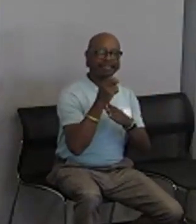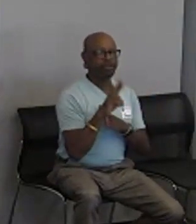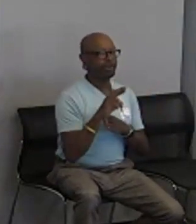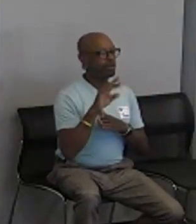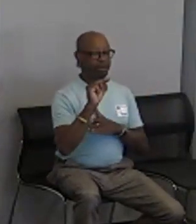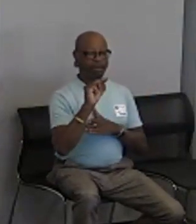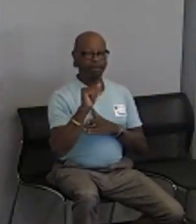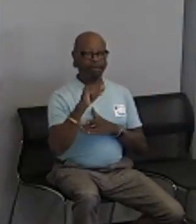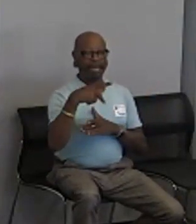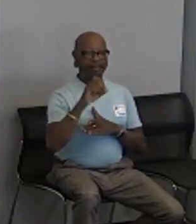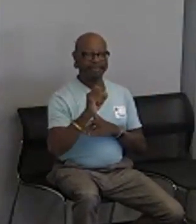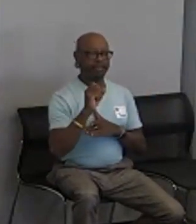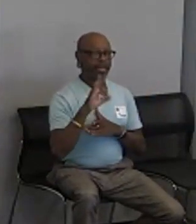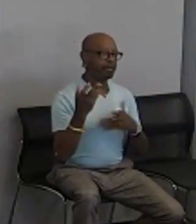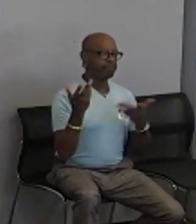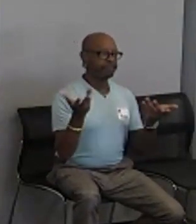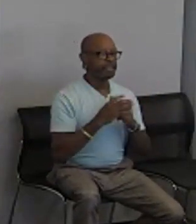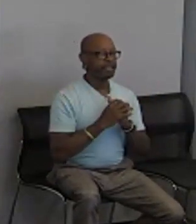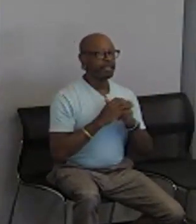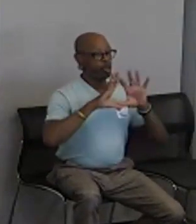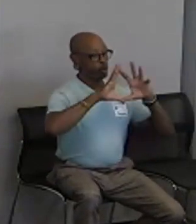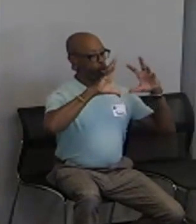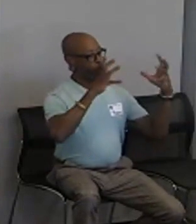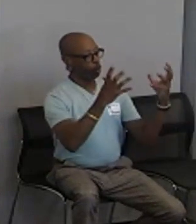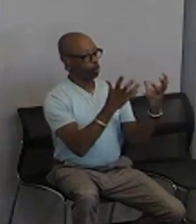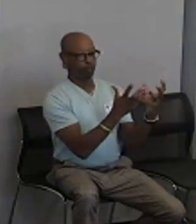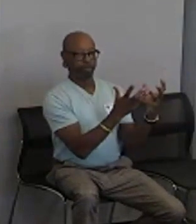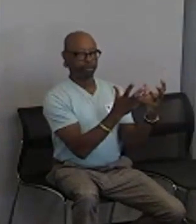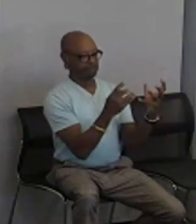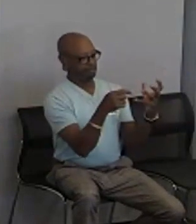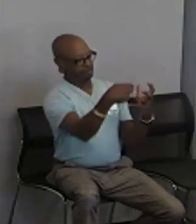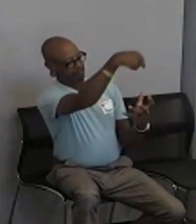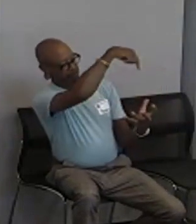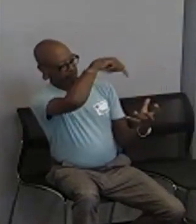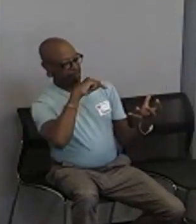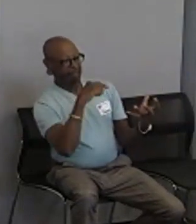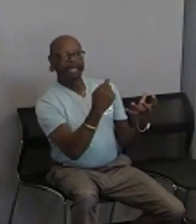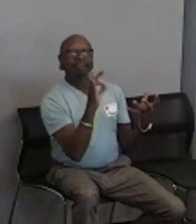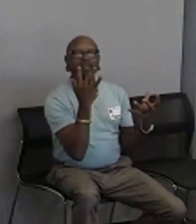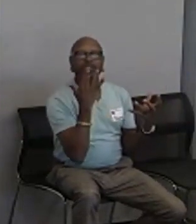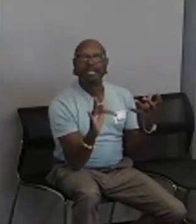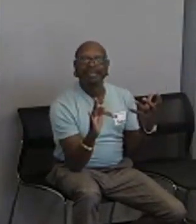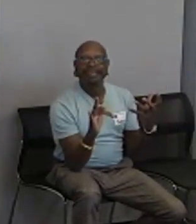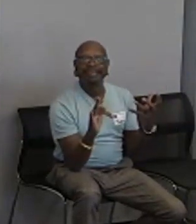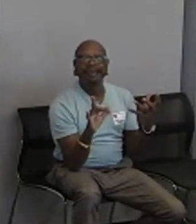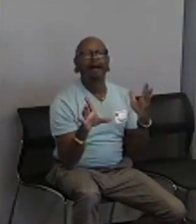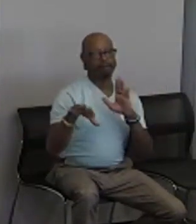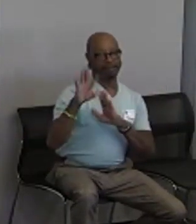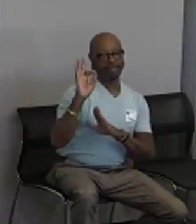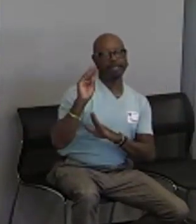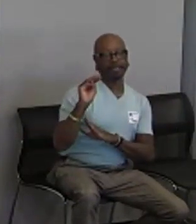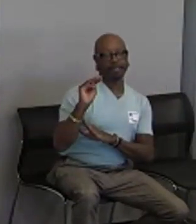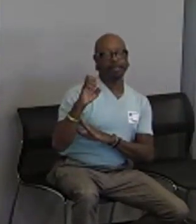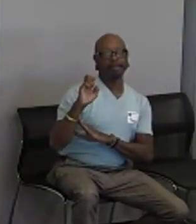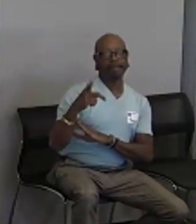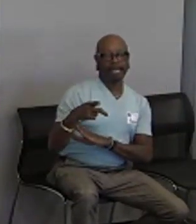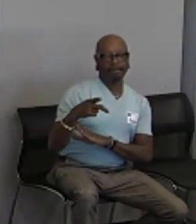of the globe, or maybe if I was lucky, I could get a map of